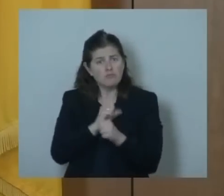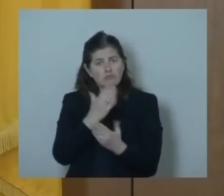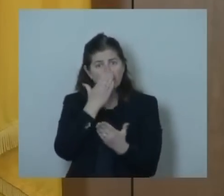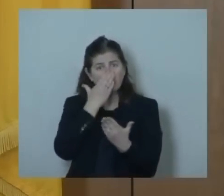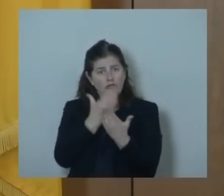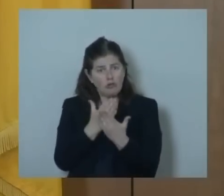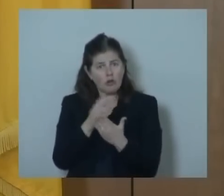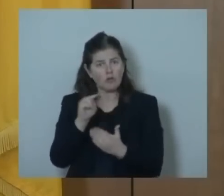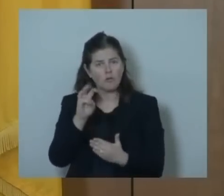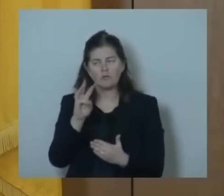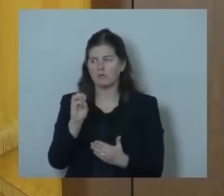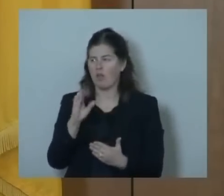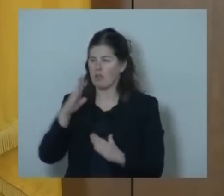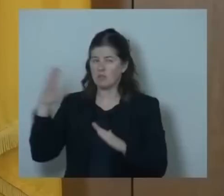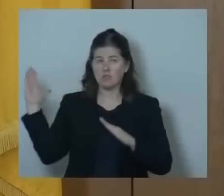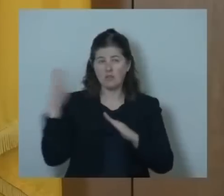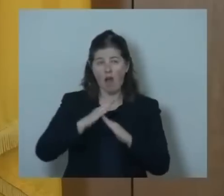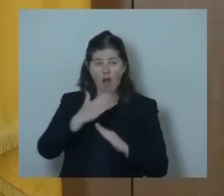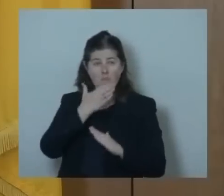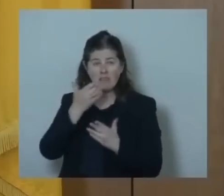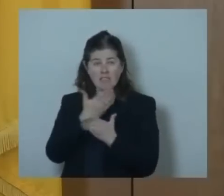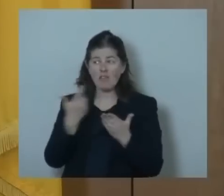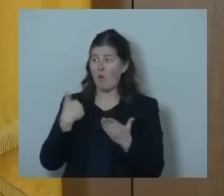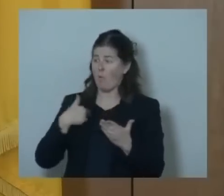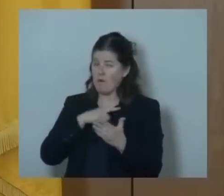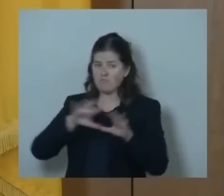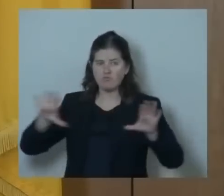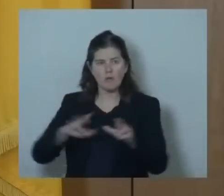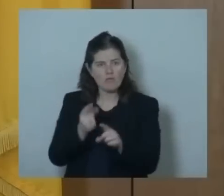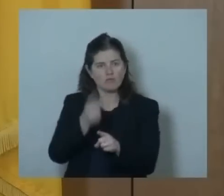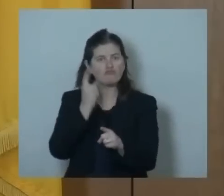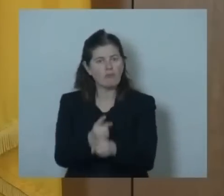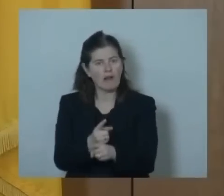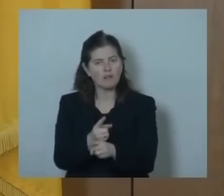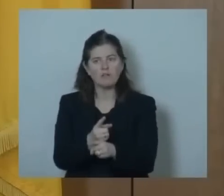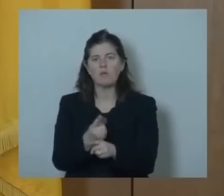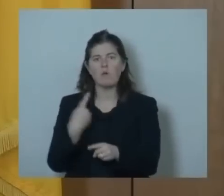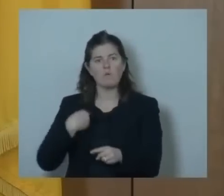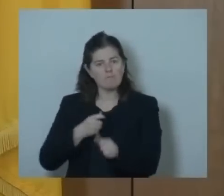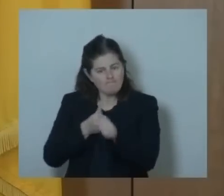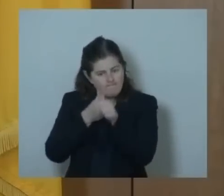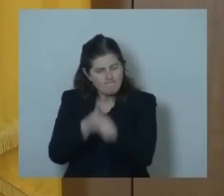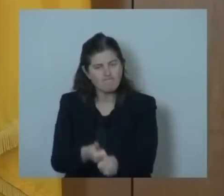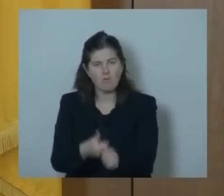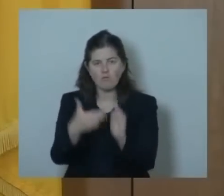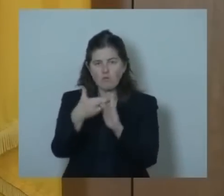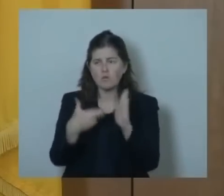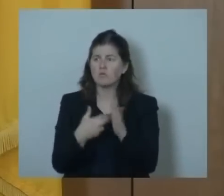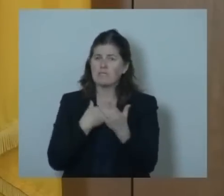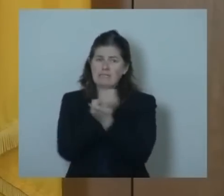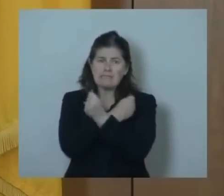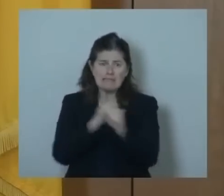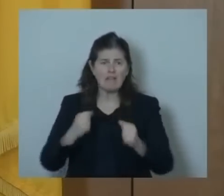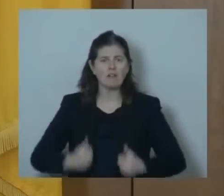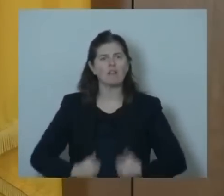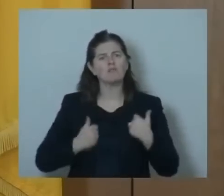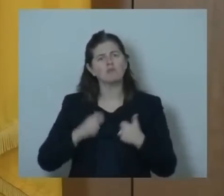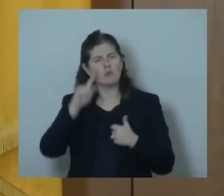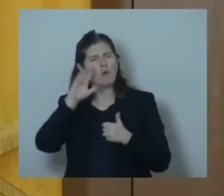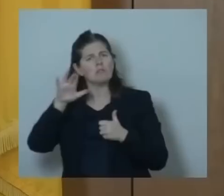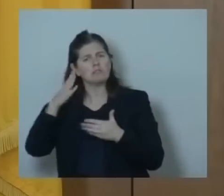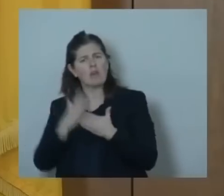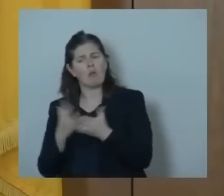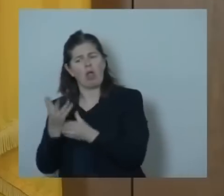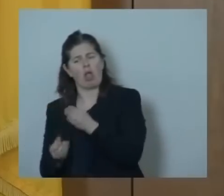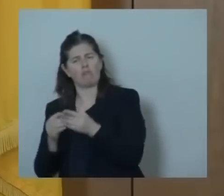I get to do is to say we're doing it right. We're saving lives, even though we've had, additional deaths. It's painful,